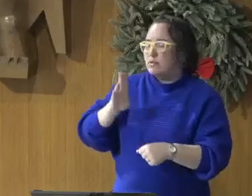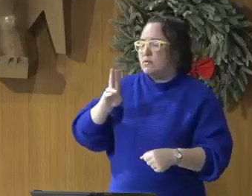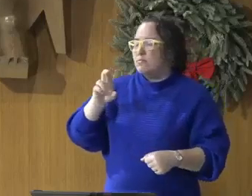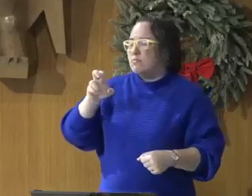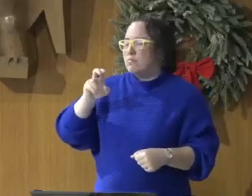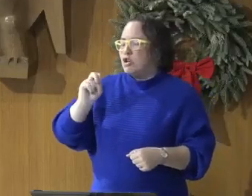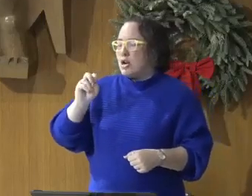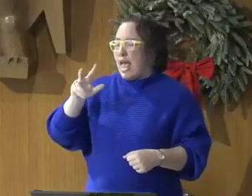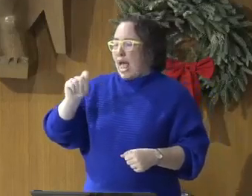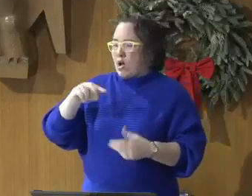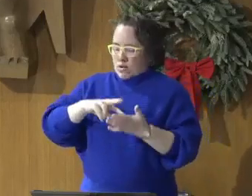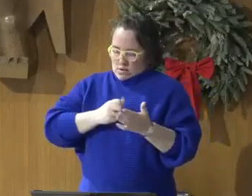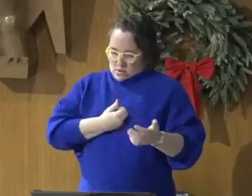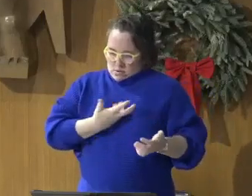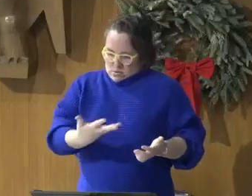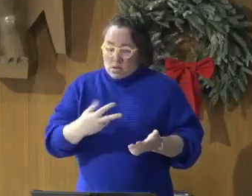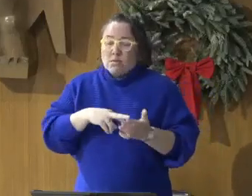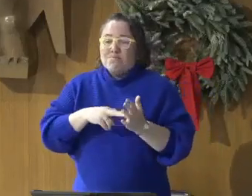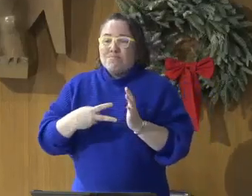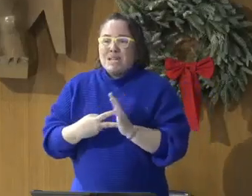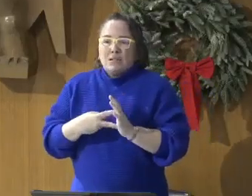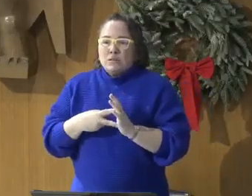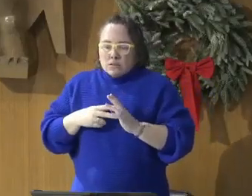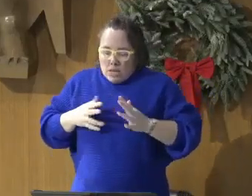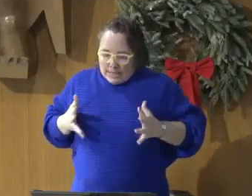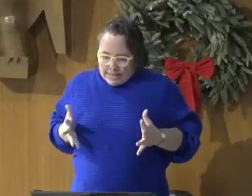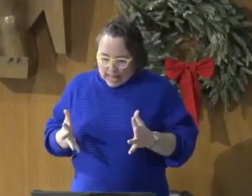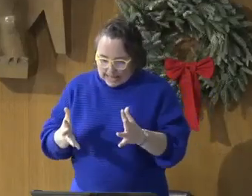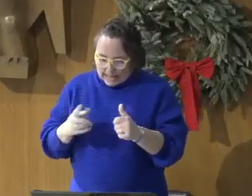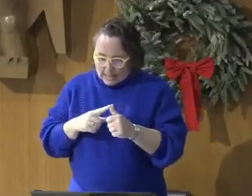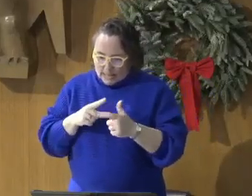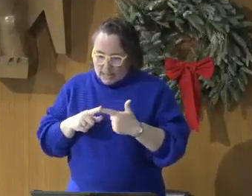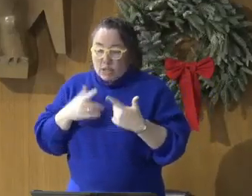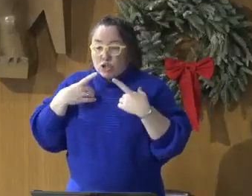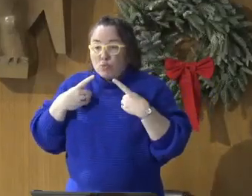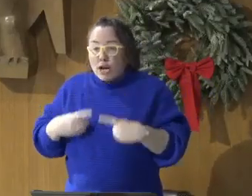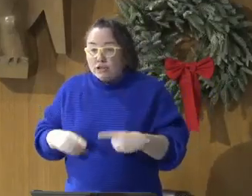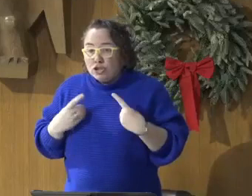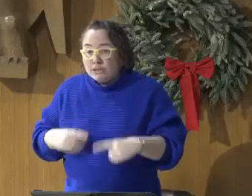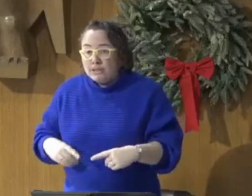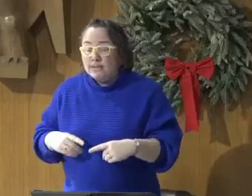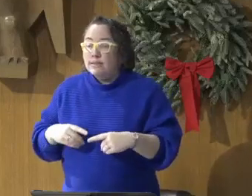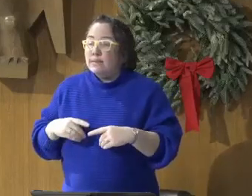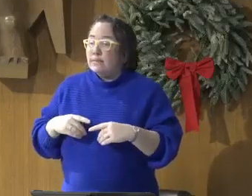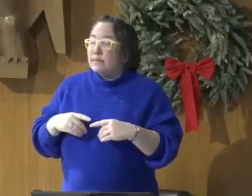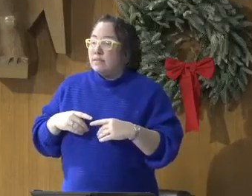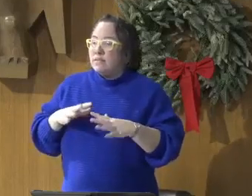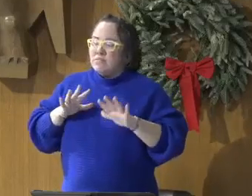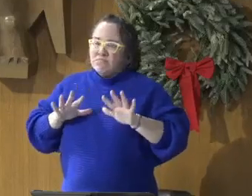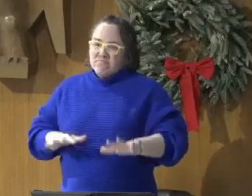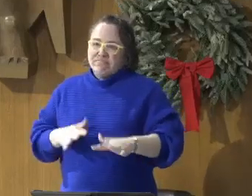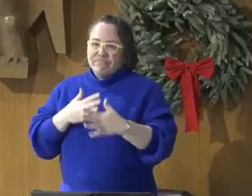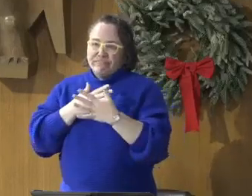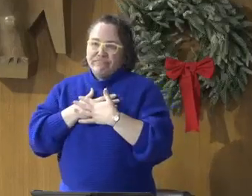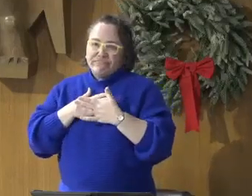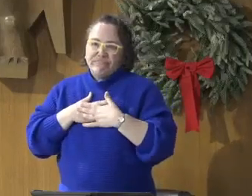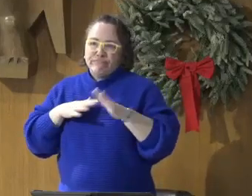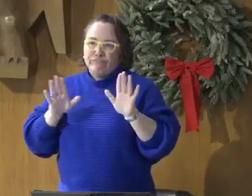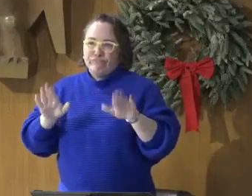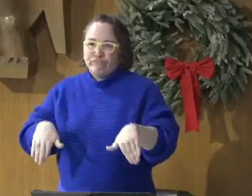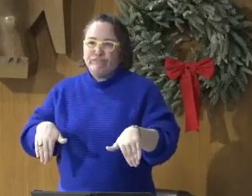includes increased levels of anxiety and depression and apathy towards your work.